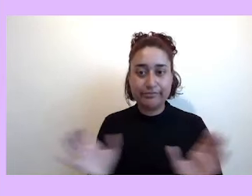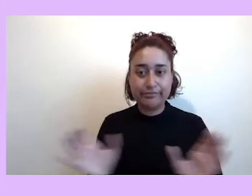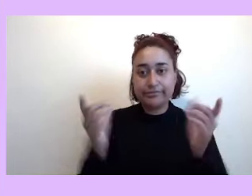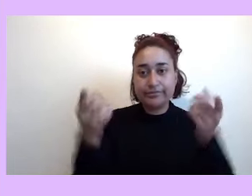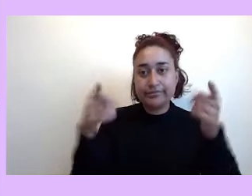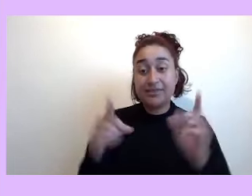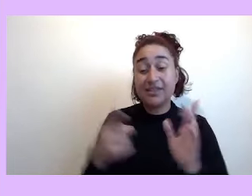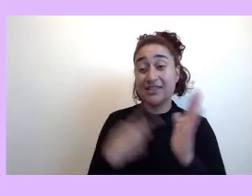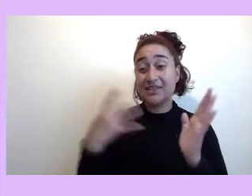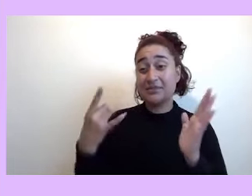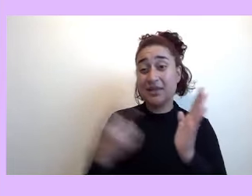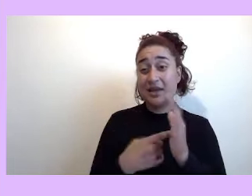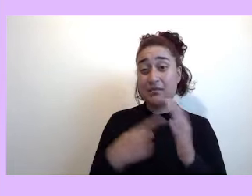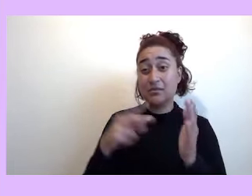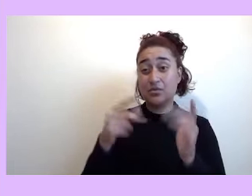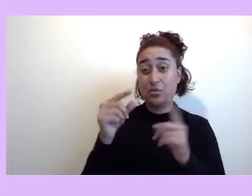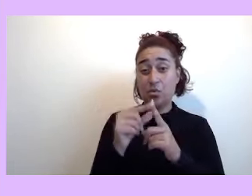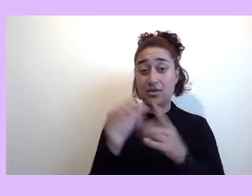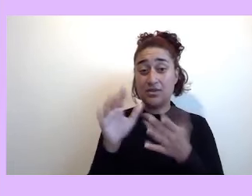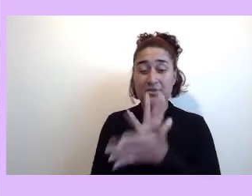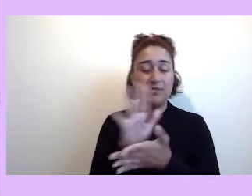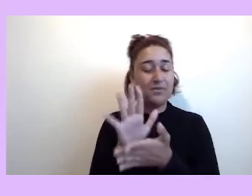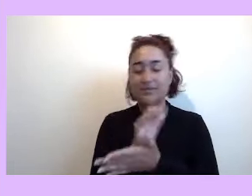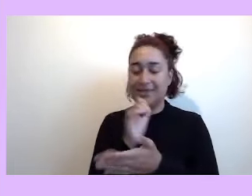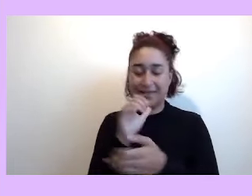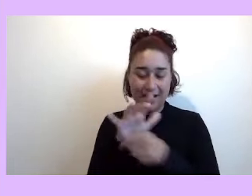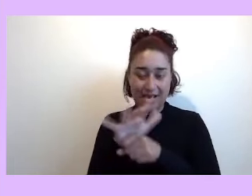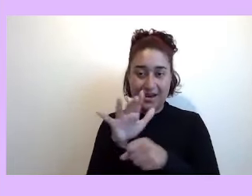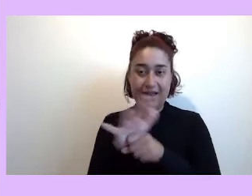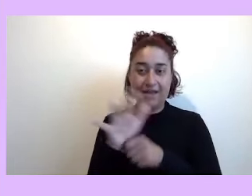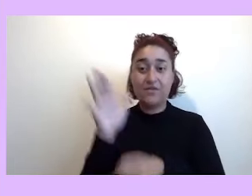the words on paper aren't going to do it. The presentation isn't going to